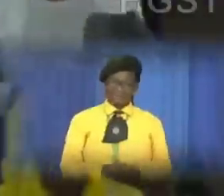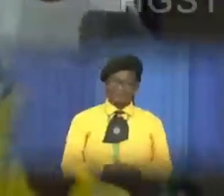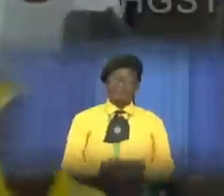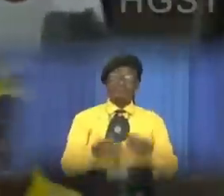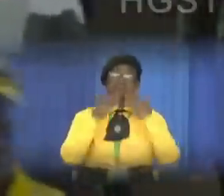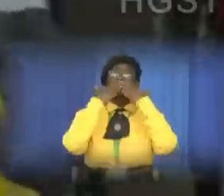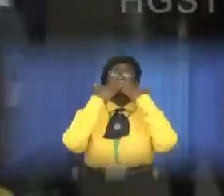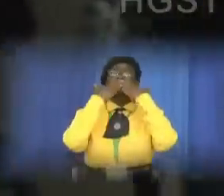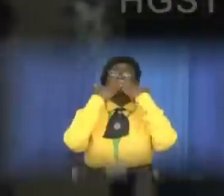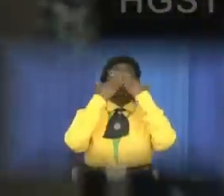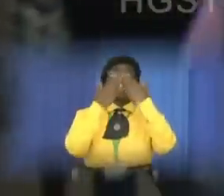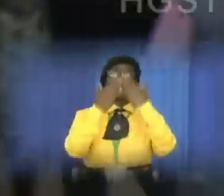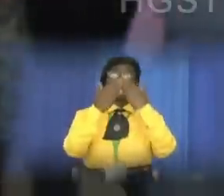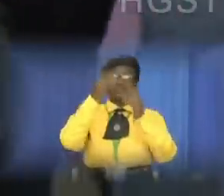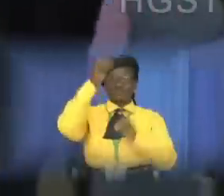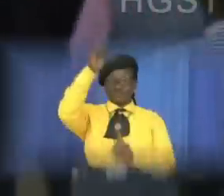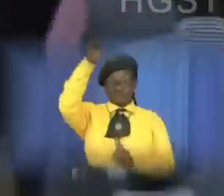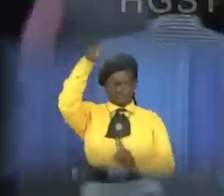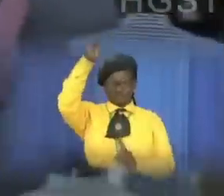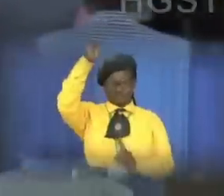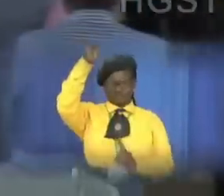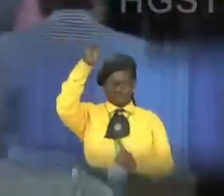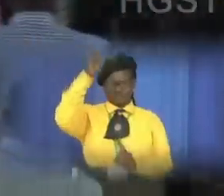Thank you, Jesus.